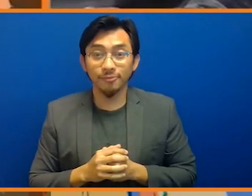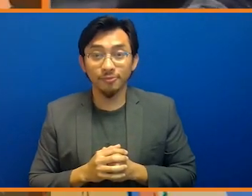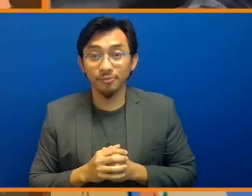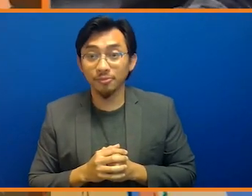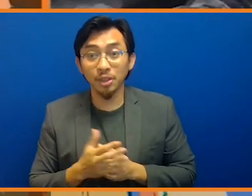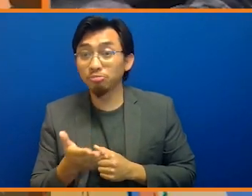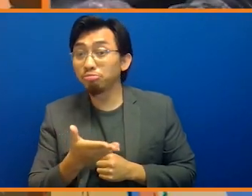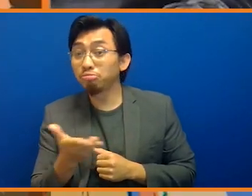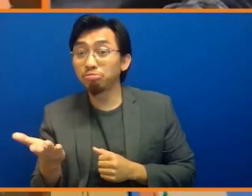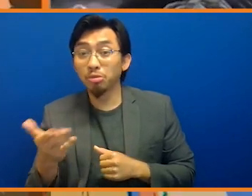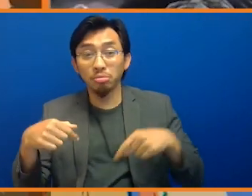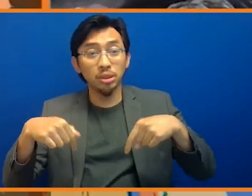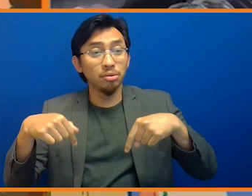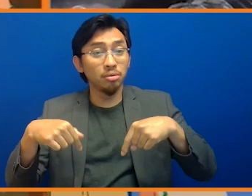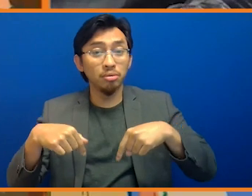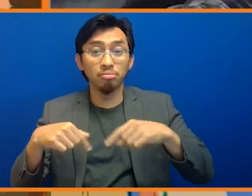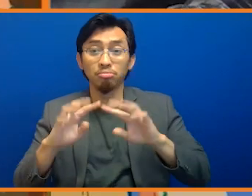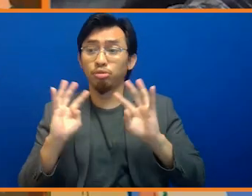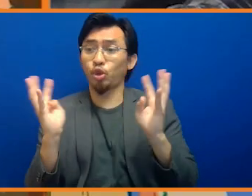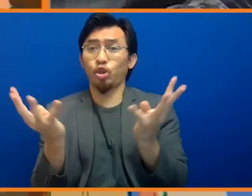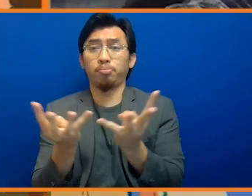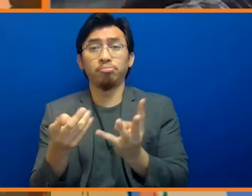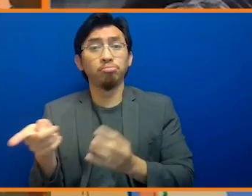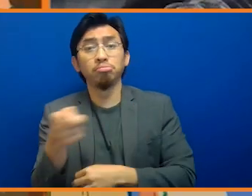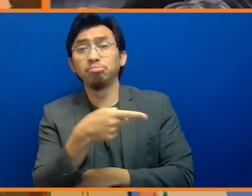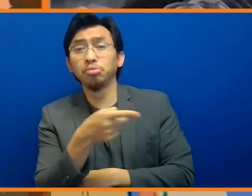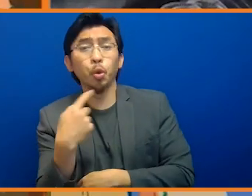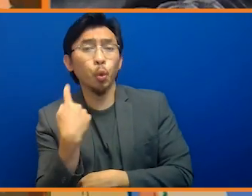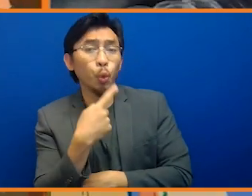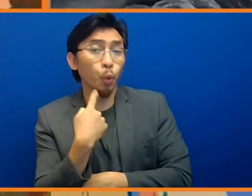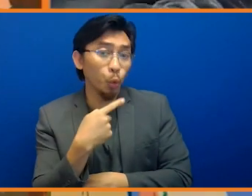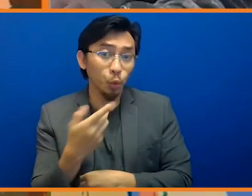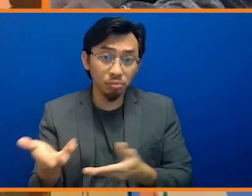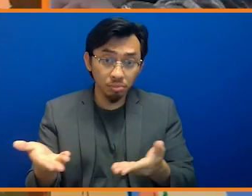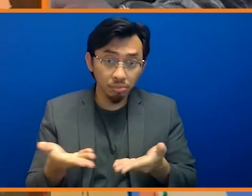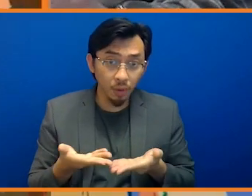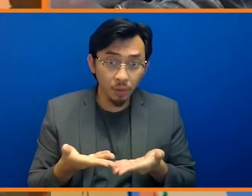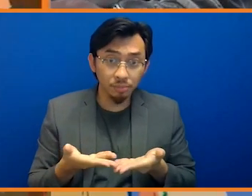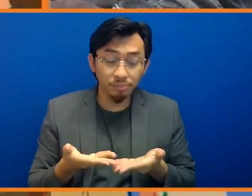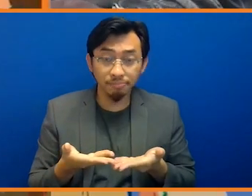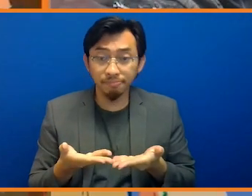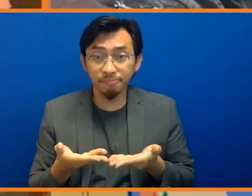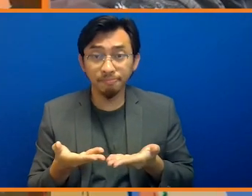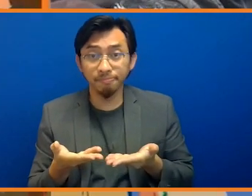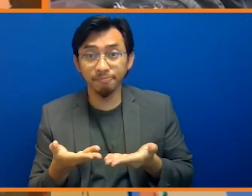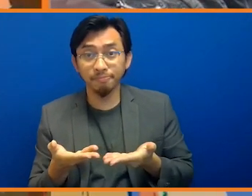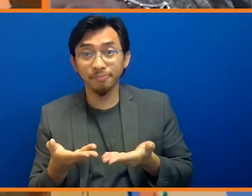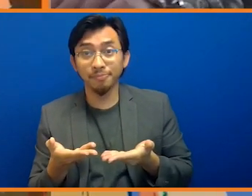Anyone all from here? Maybe in these rooms?